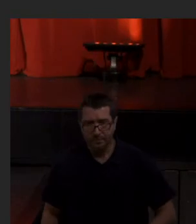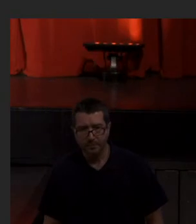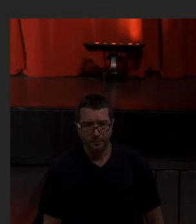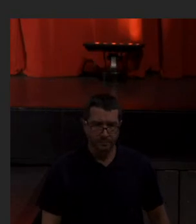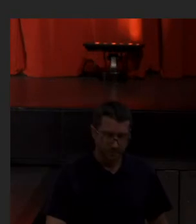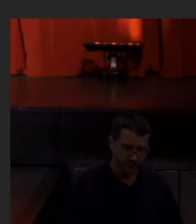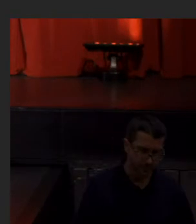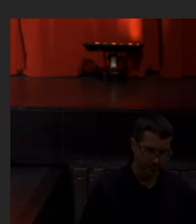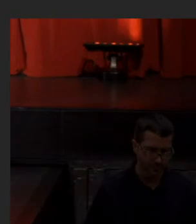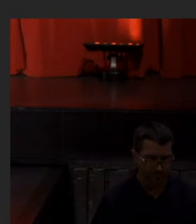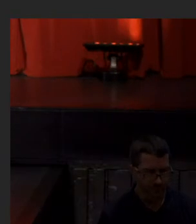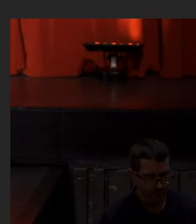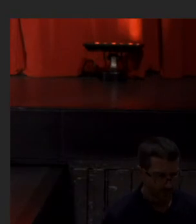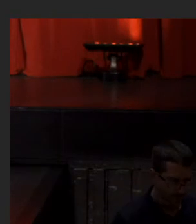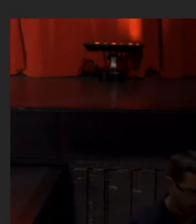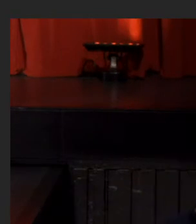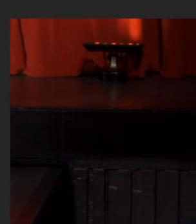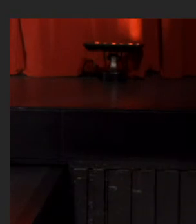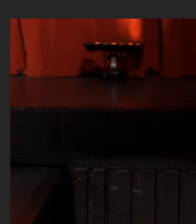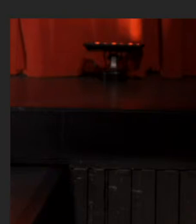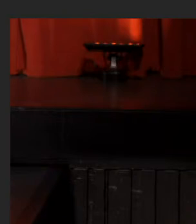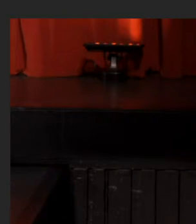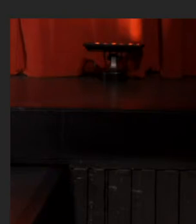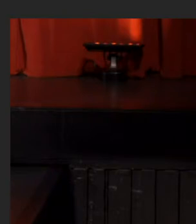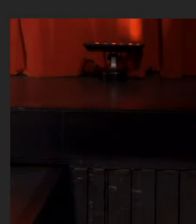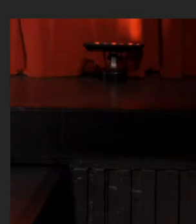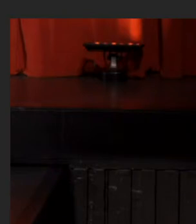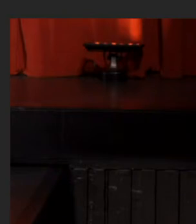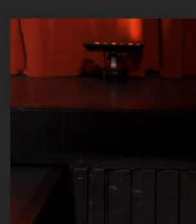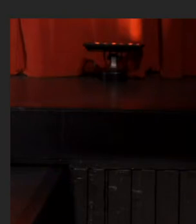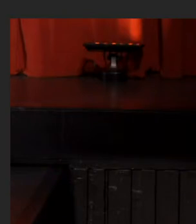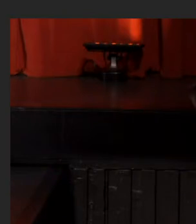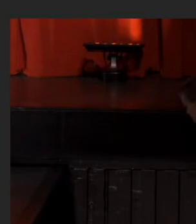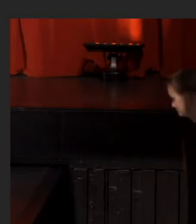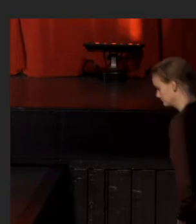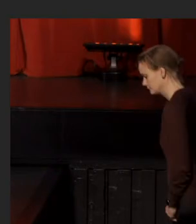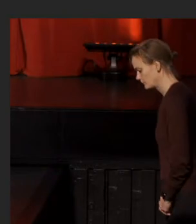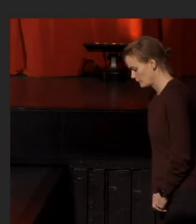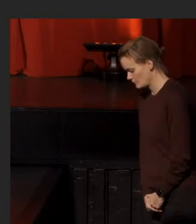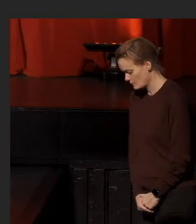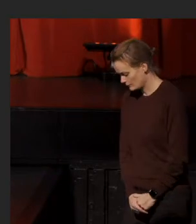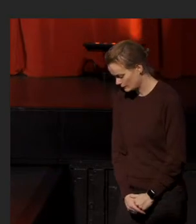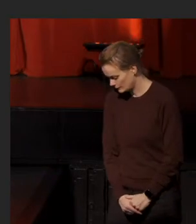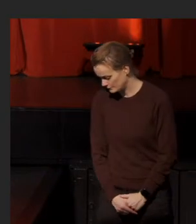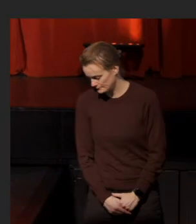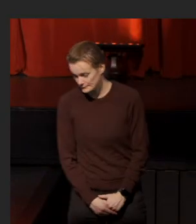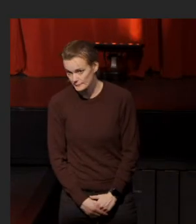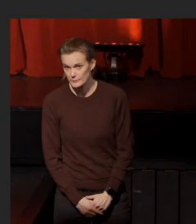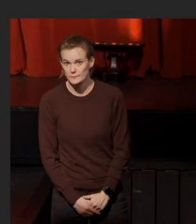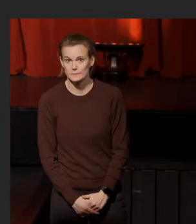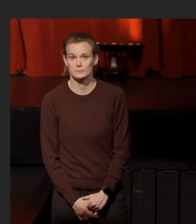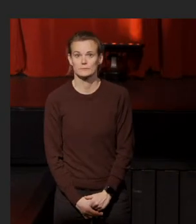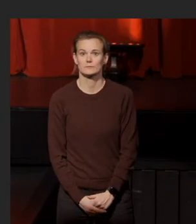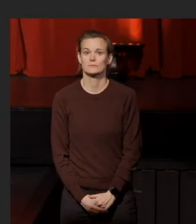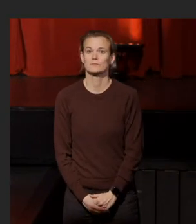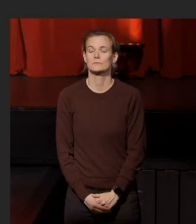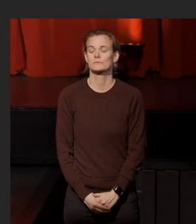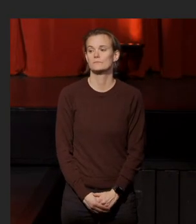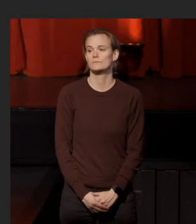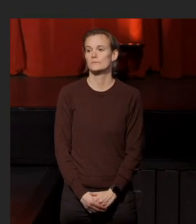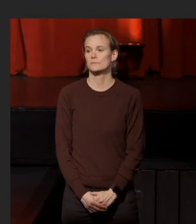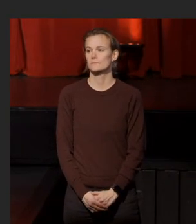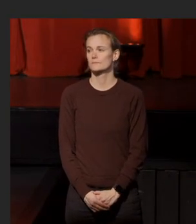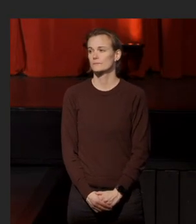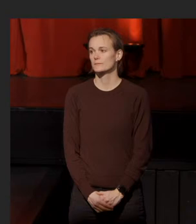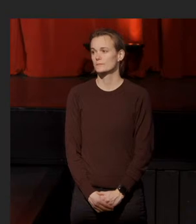in on this just quickly? So this question, I think, is really, really important when we turn to the issue of